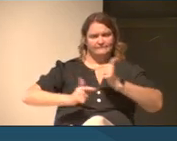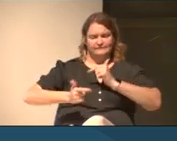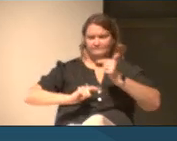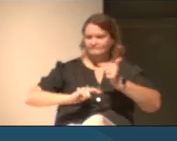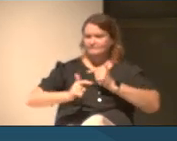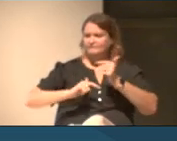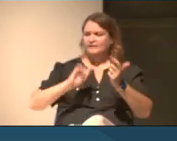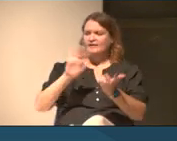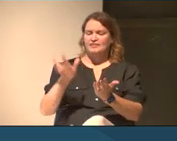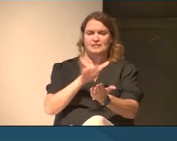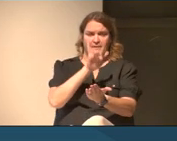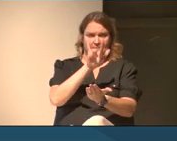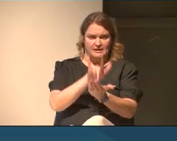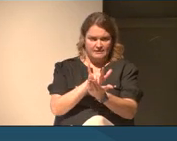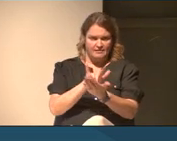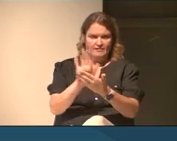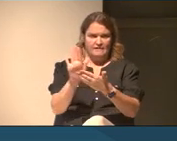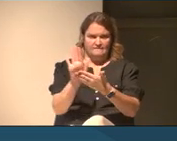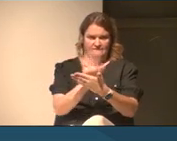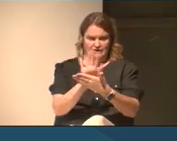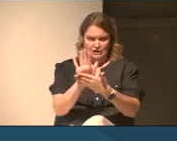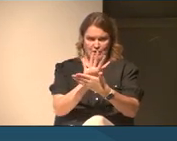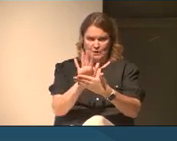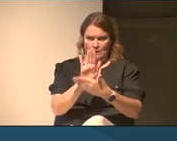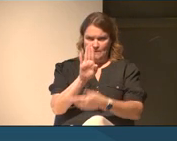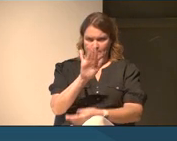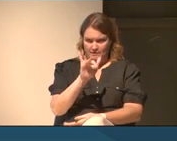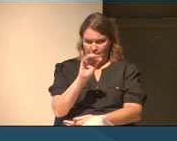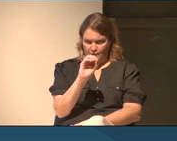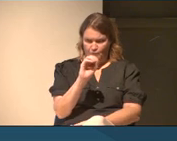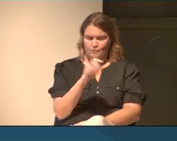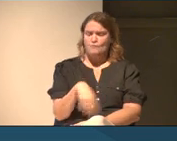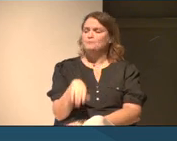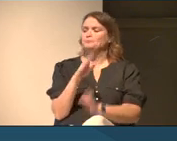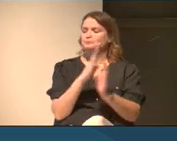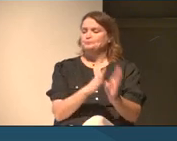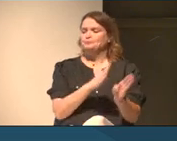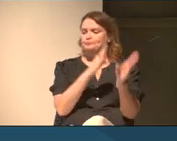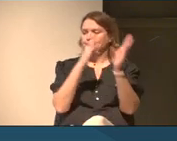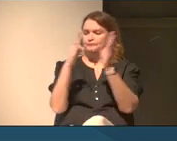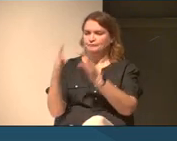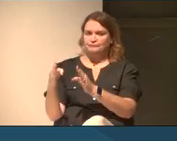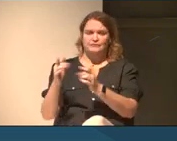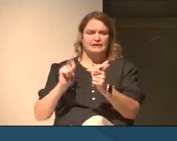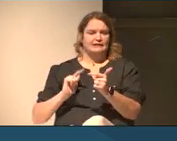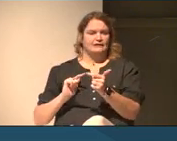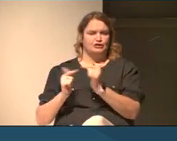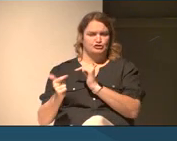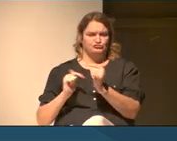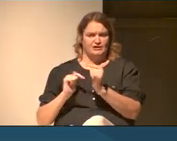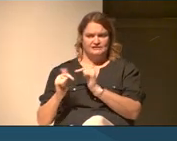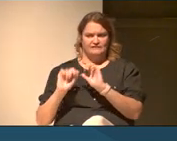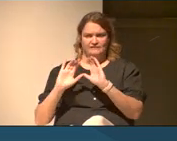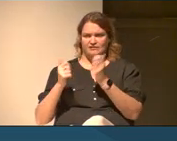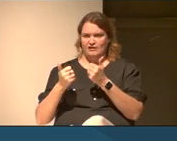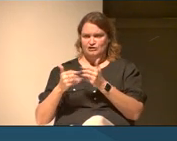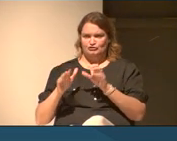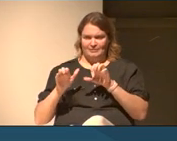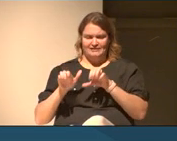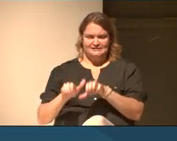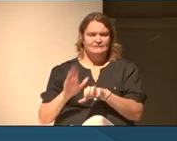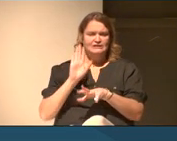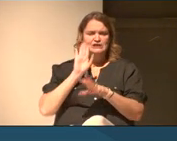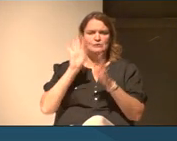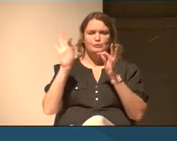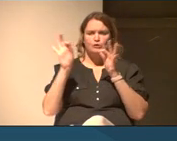the biographical video of Dr. Knowlton. On the right is the interactive classroom activities. And so we'll go through that real